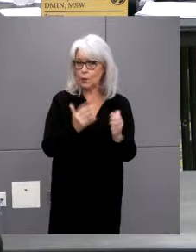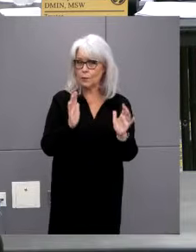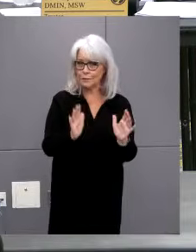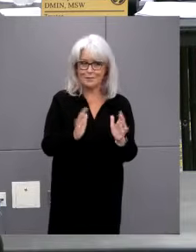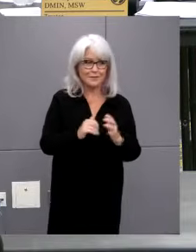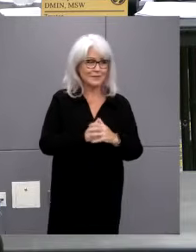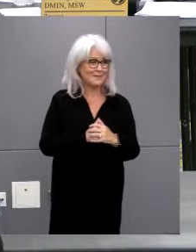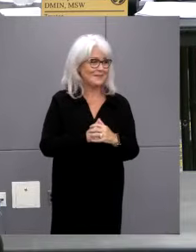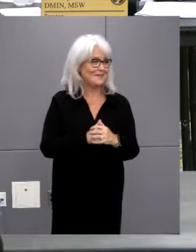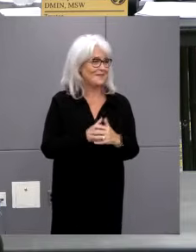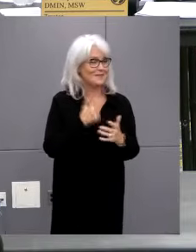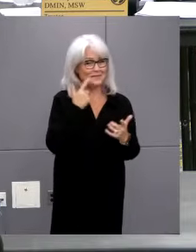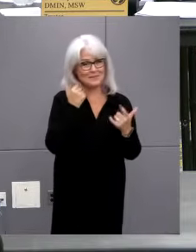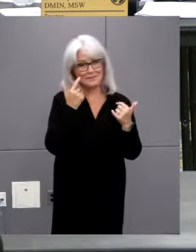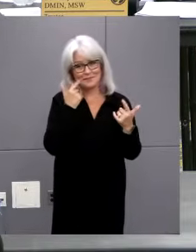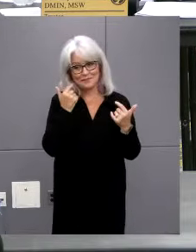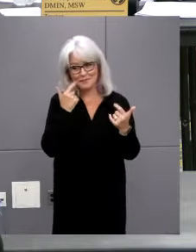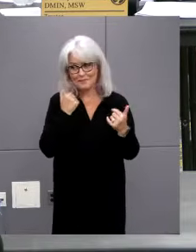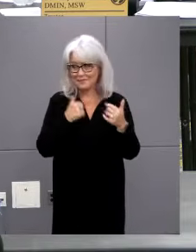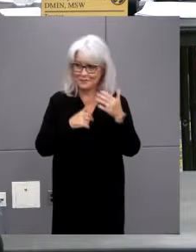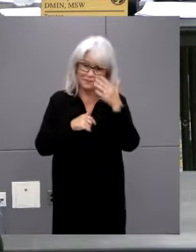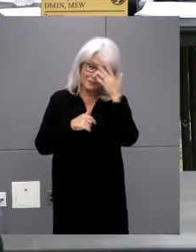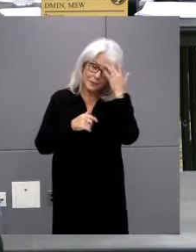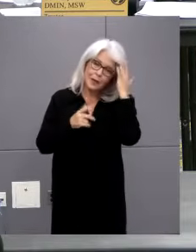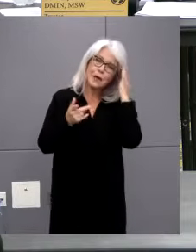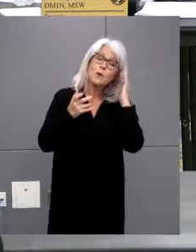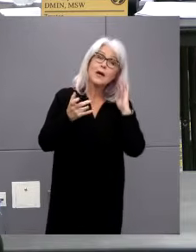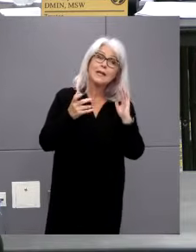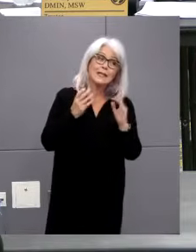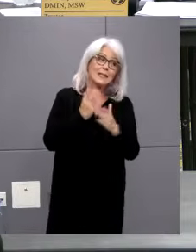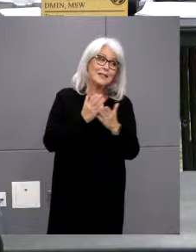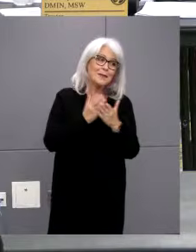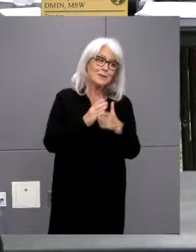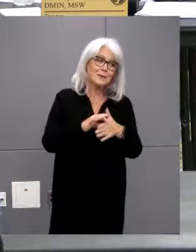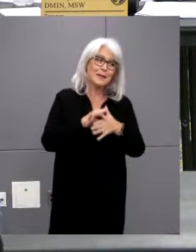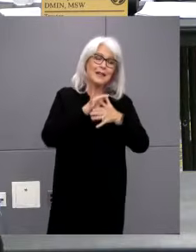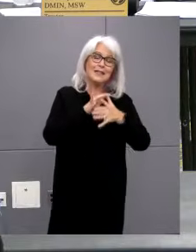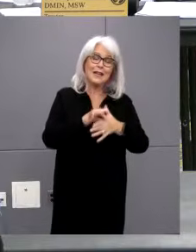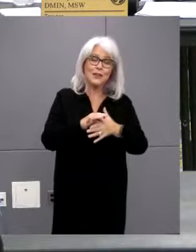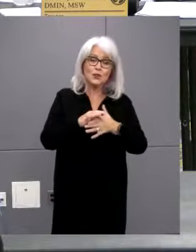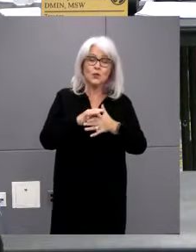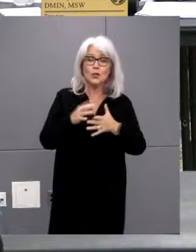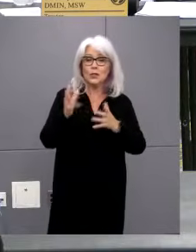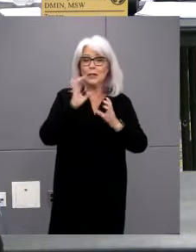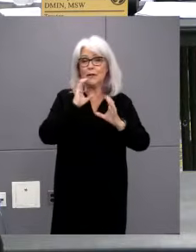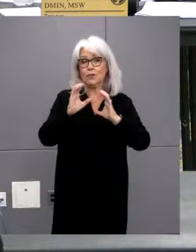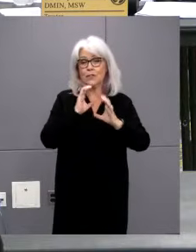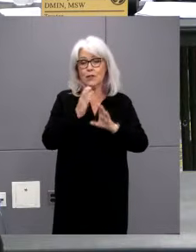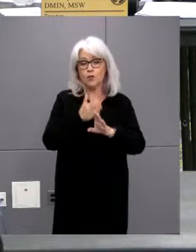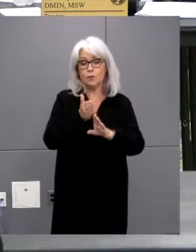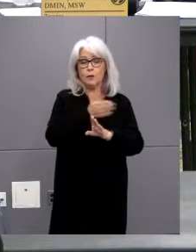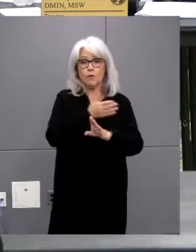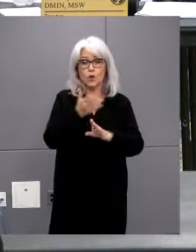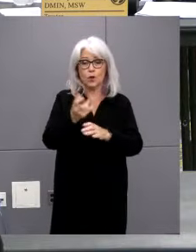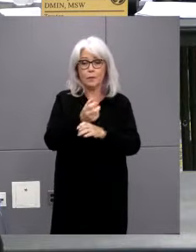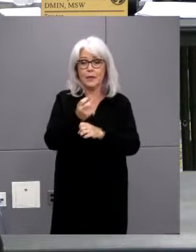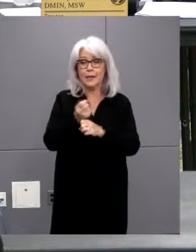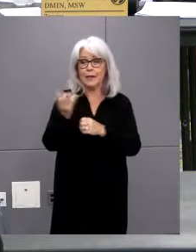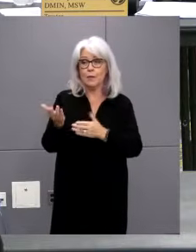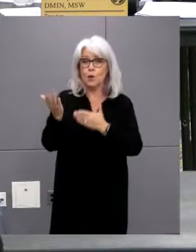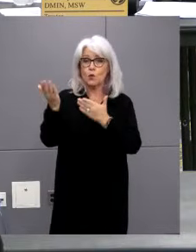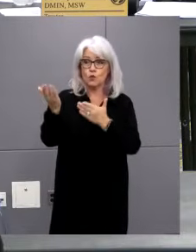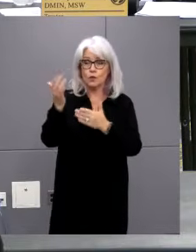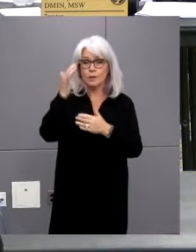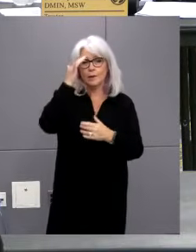some some contextual conversation prior to making a motion,